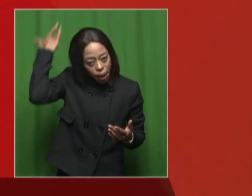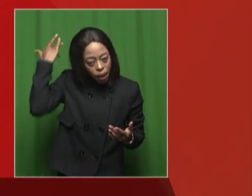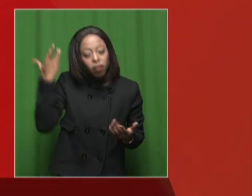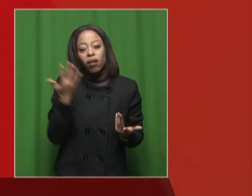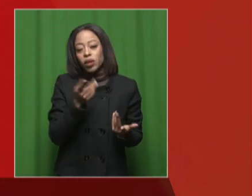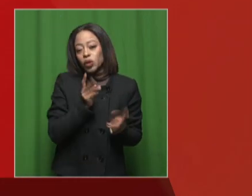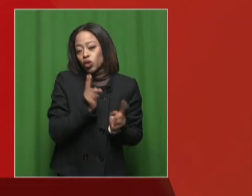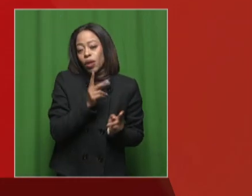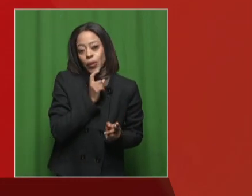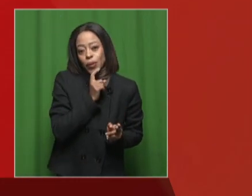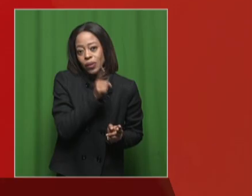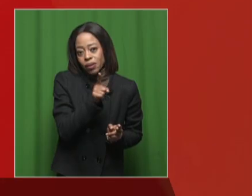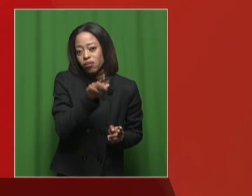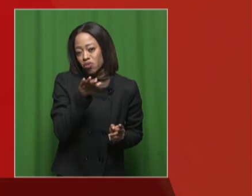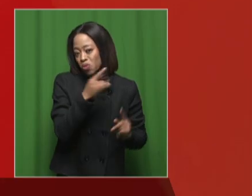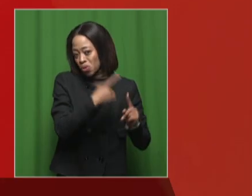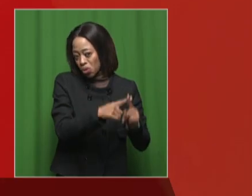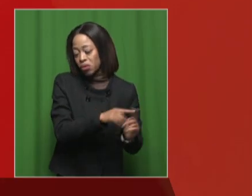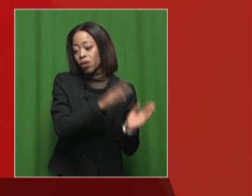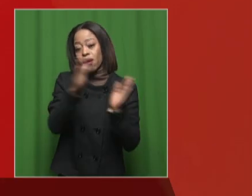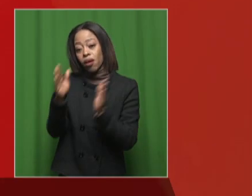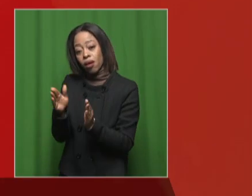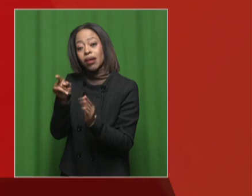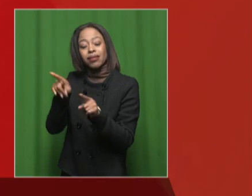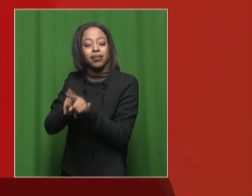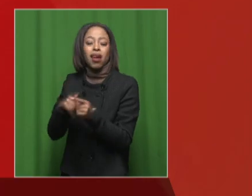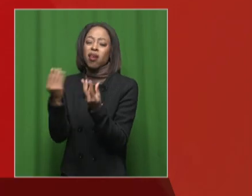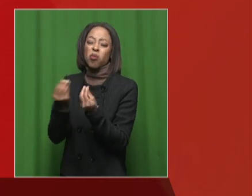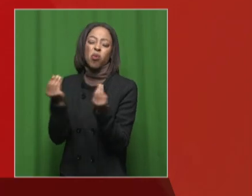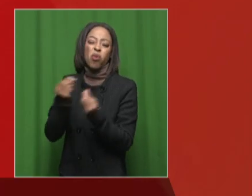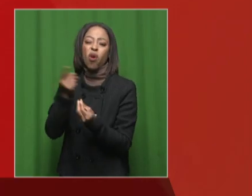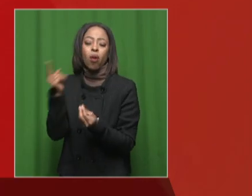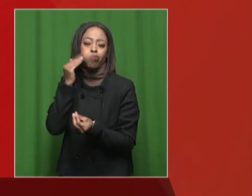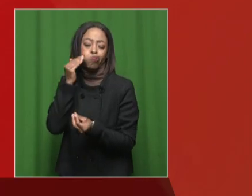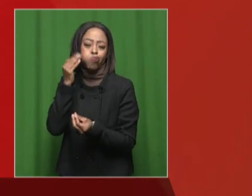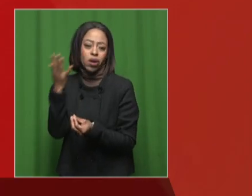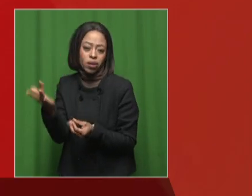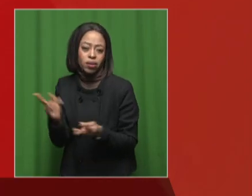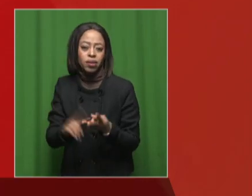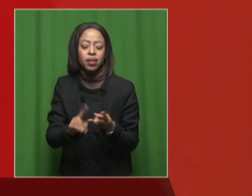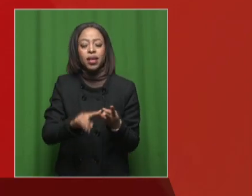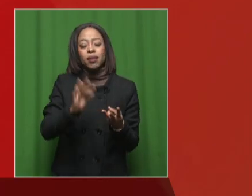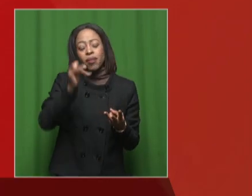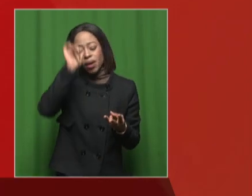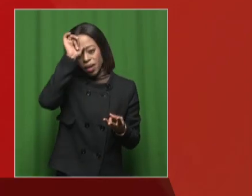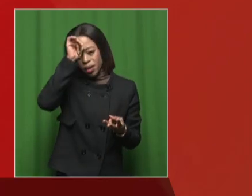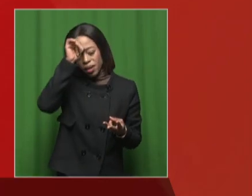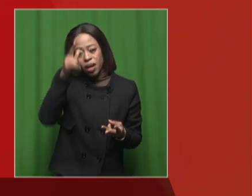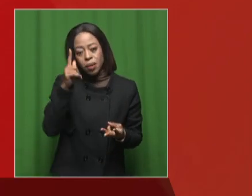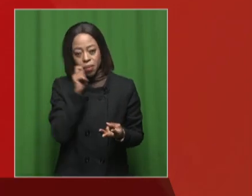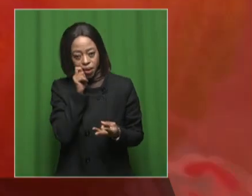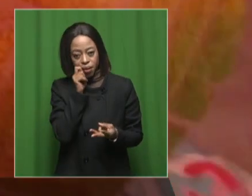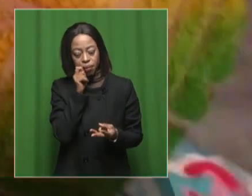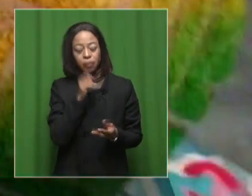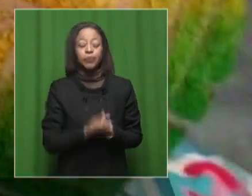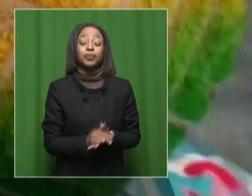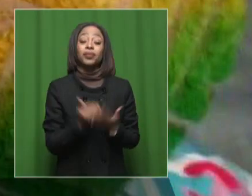KwaZulu, is common again in Caucasian patients and also common more in Asian patients and men. When it comes